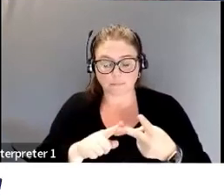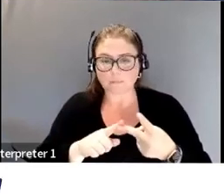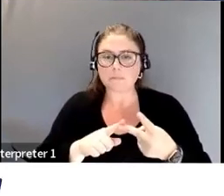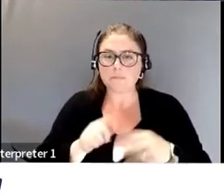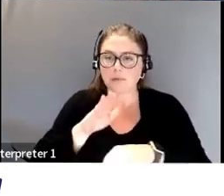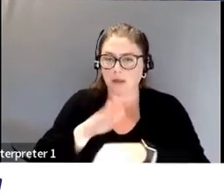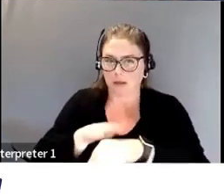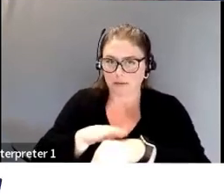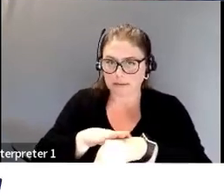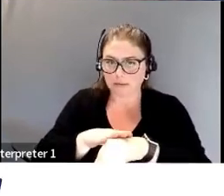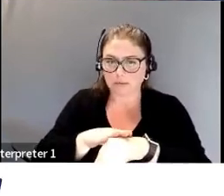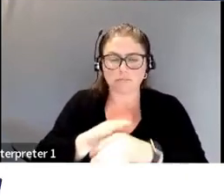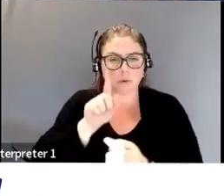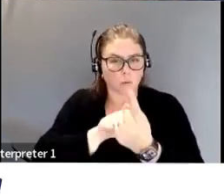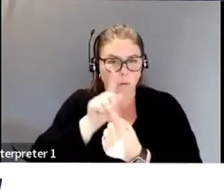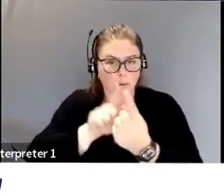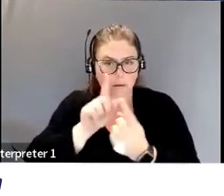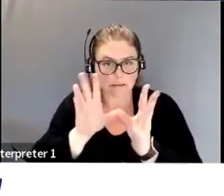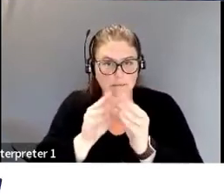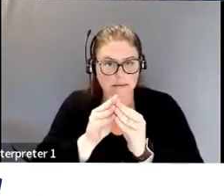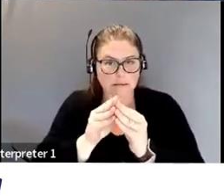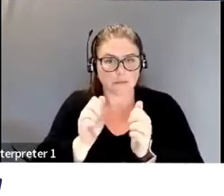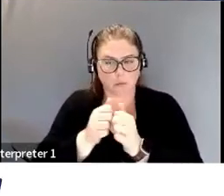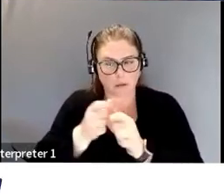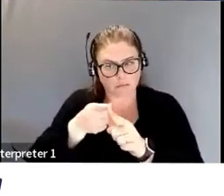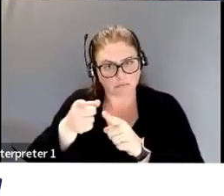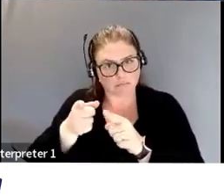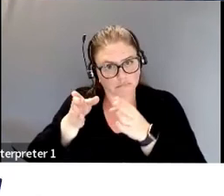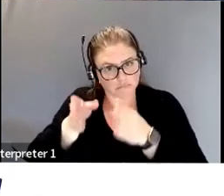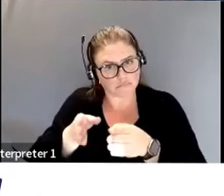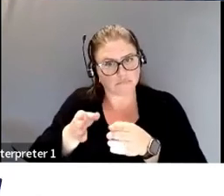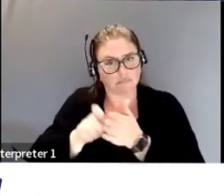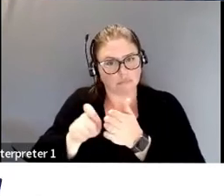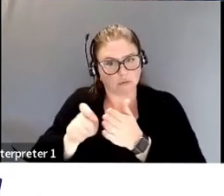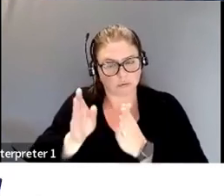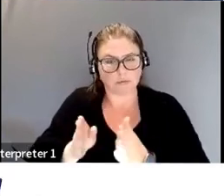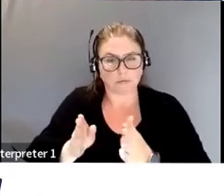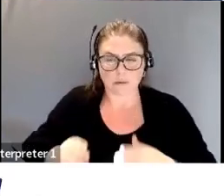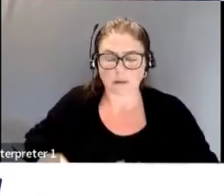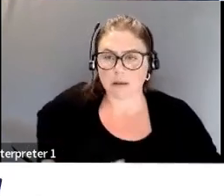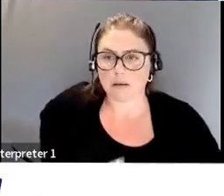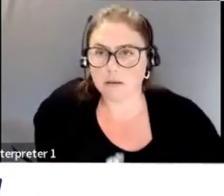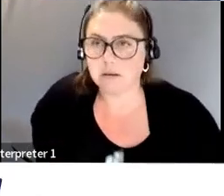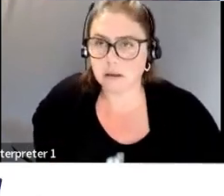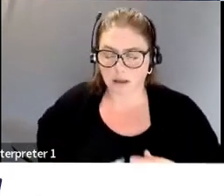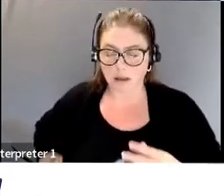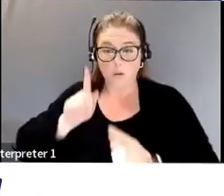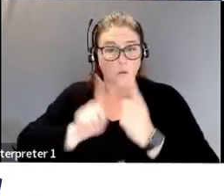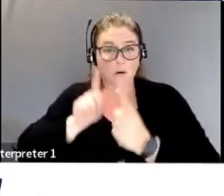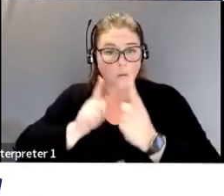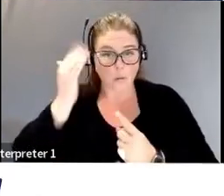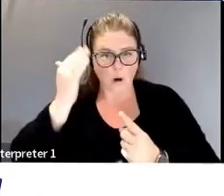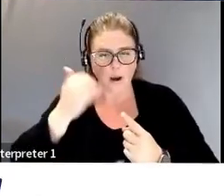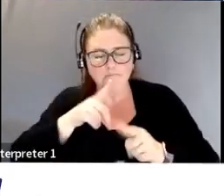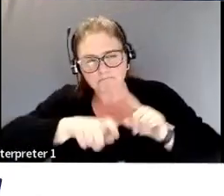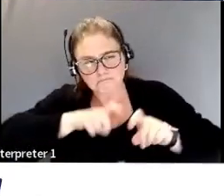one-on-one consultations that you can book with a grant specialist. This will allow us to gain a better understanding of your business goals and will allow us